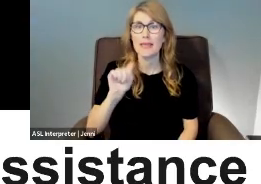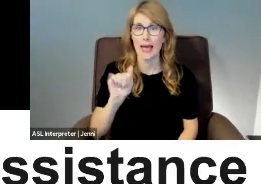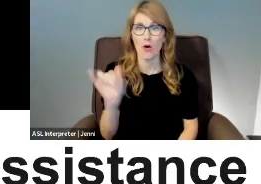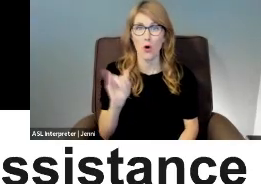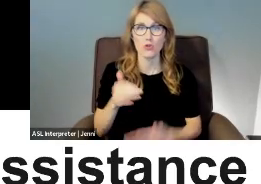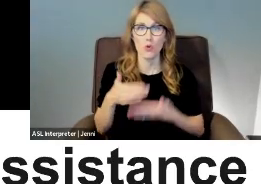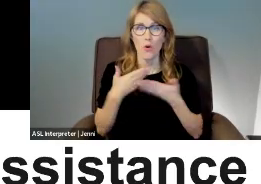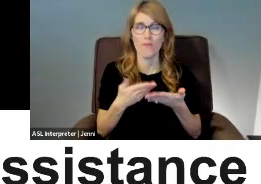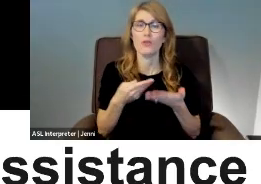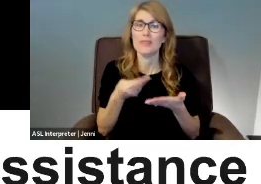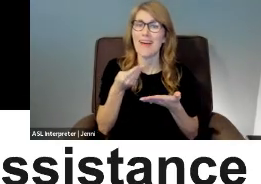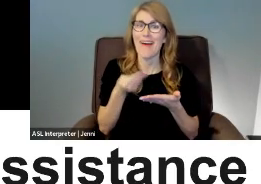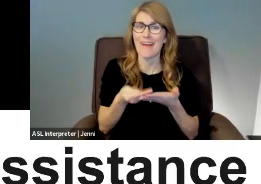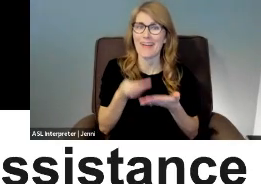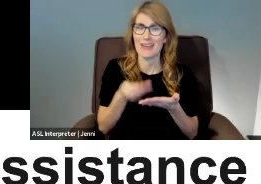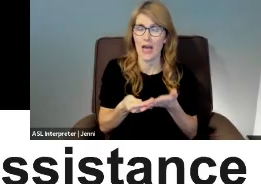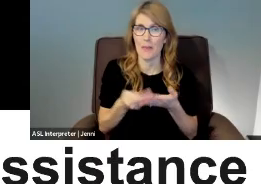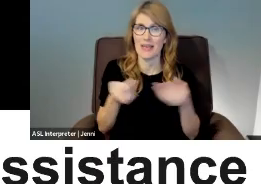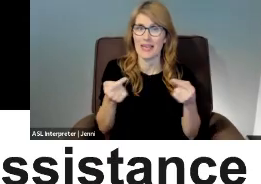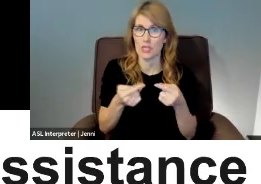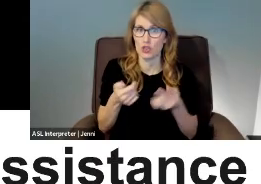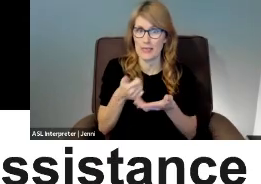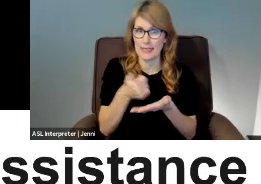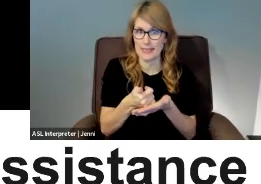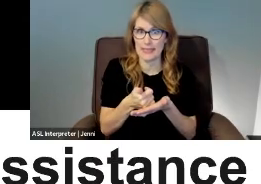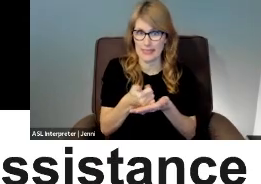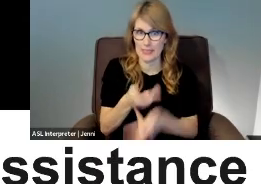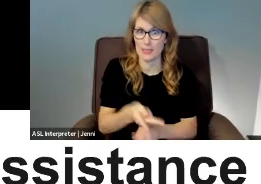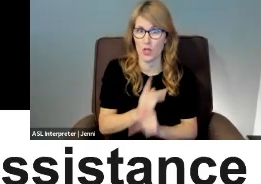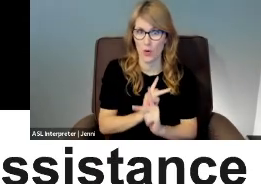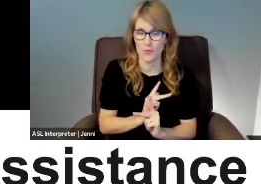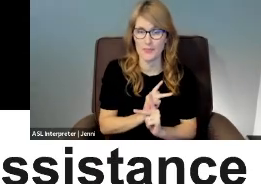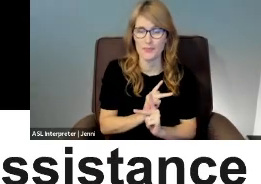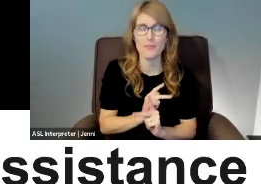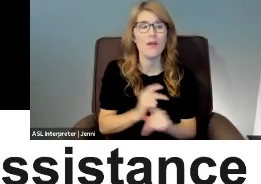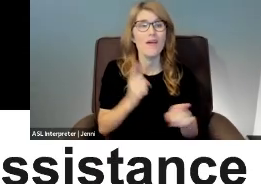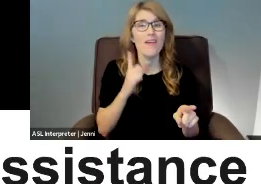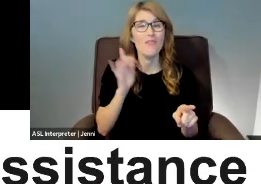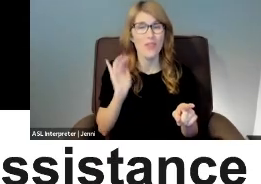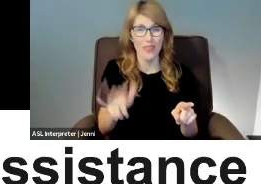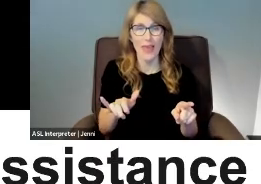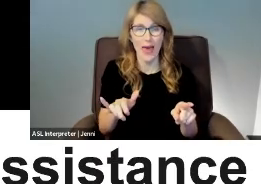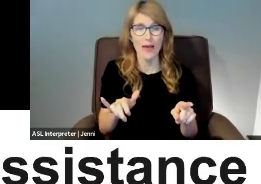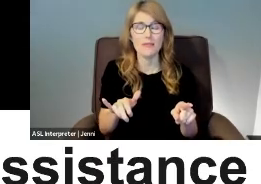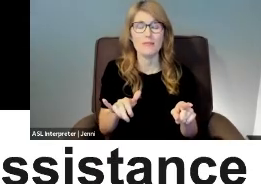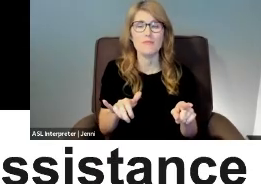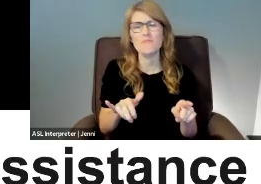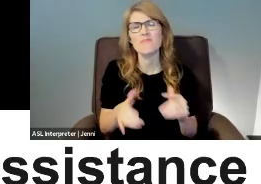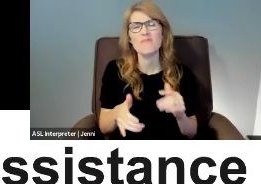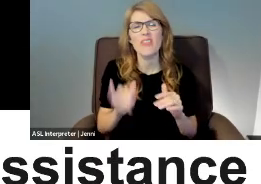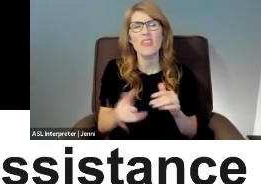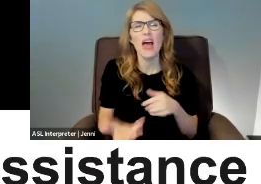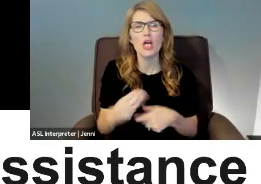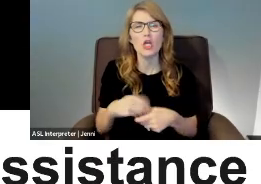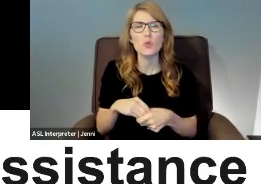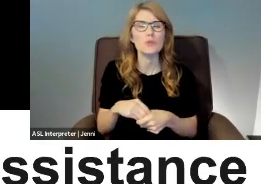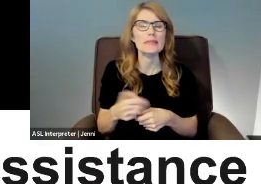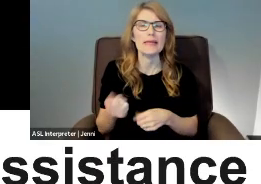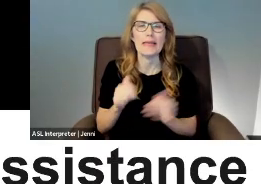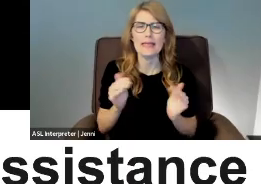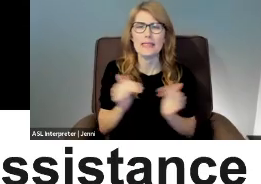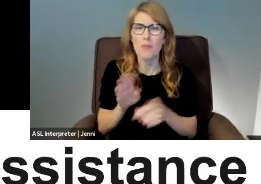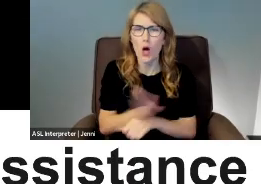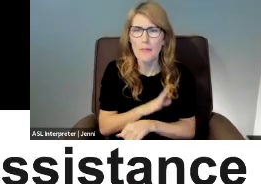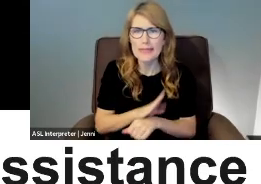Economic Injury Assistance Loan. And for that loan, this covers any small businesses,